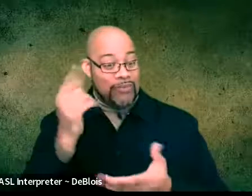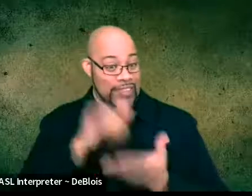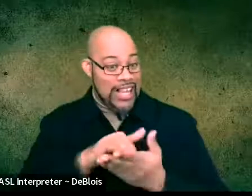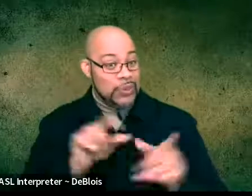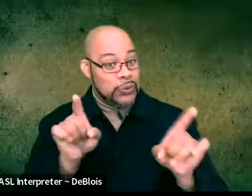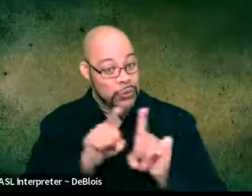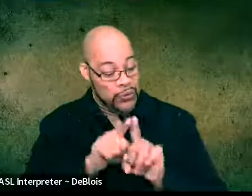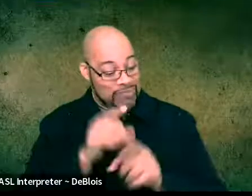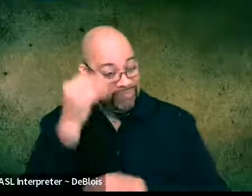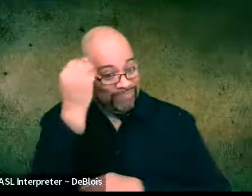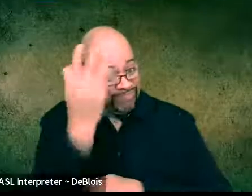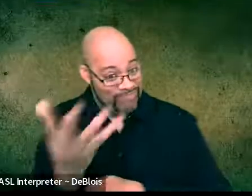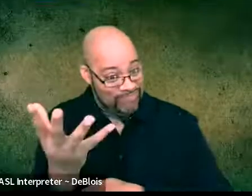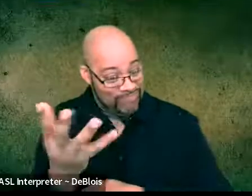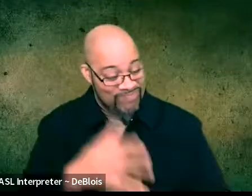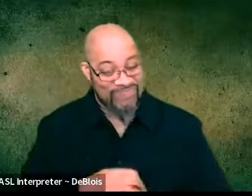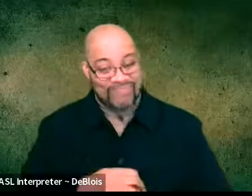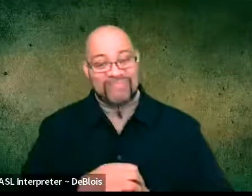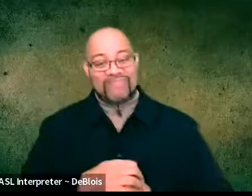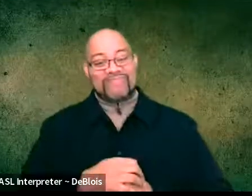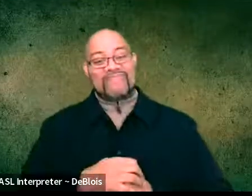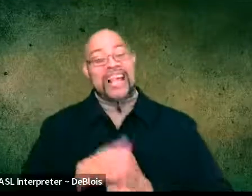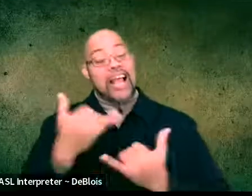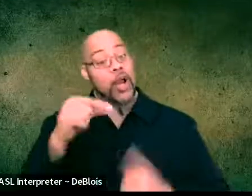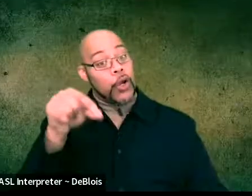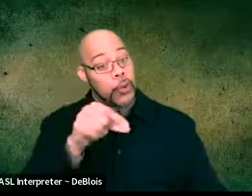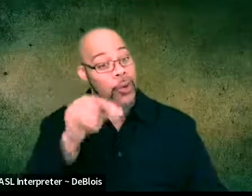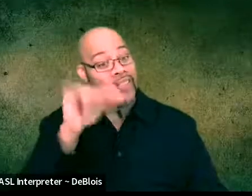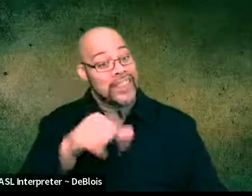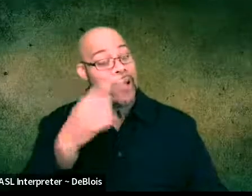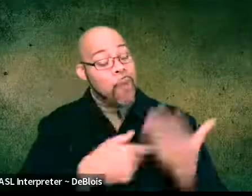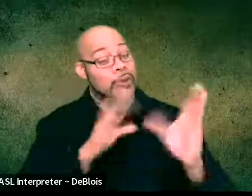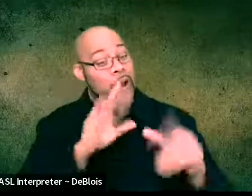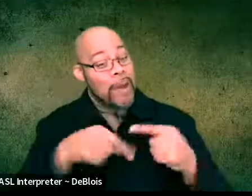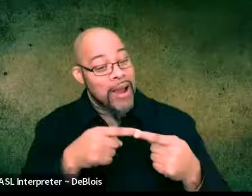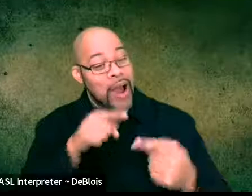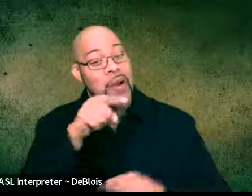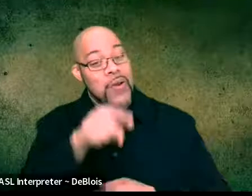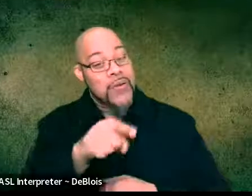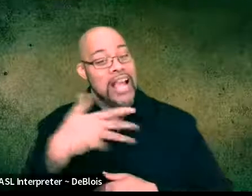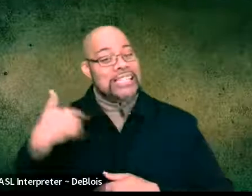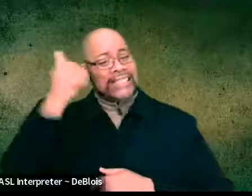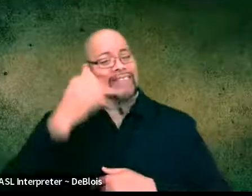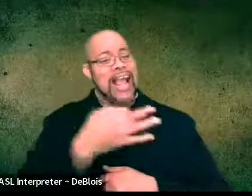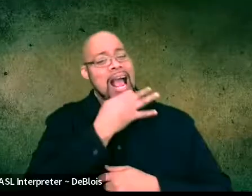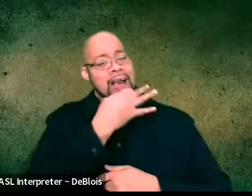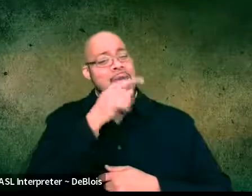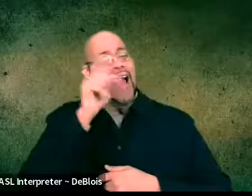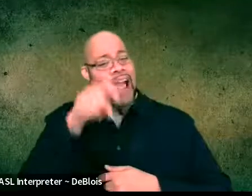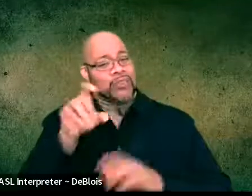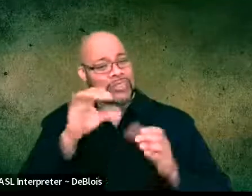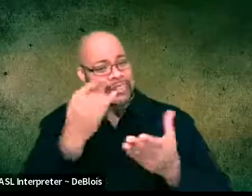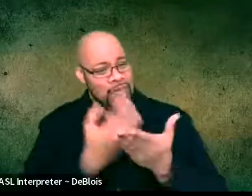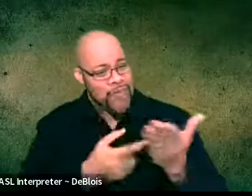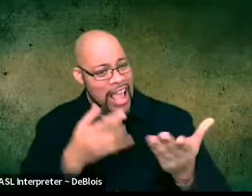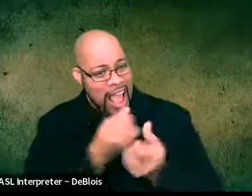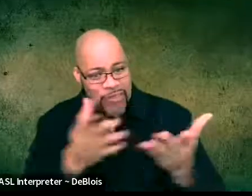huh? Now, Q, this is what we're talking about. You're the executive expert. You have to do something for